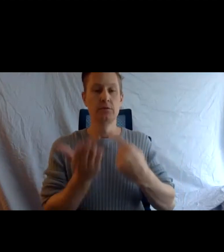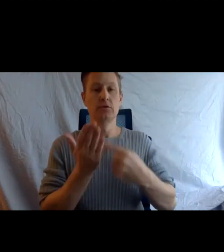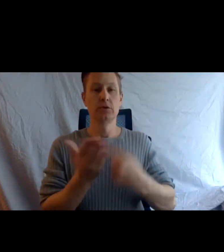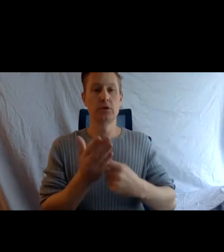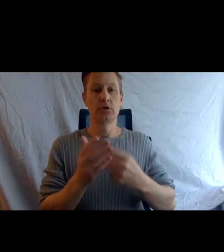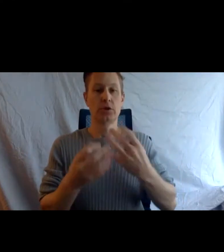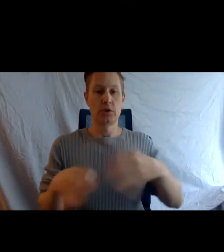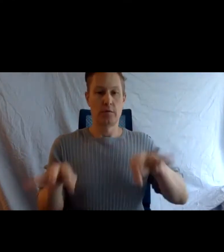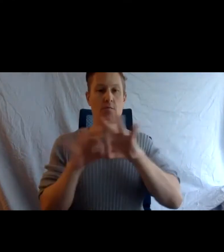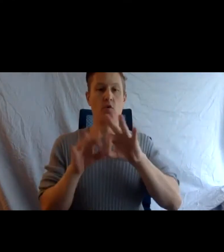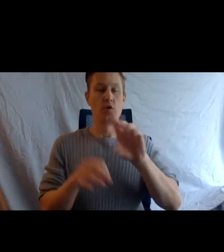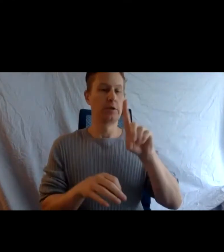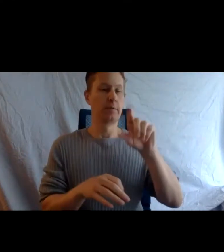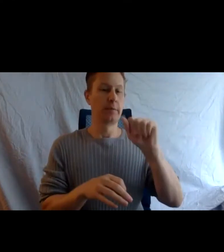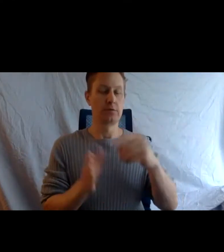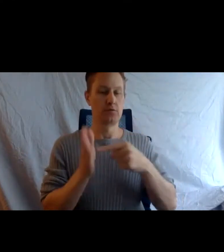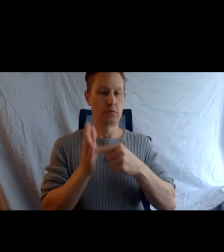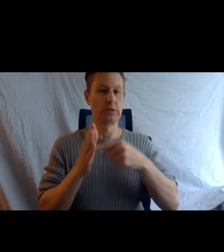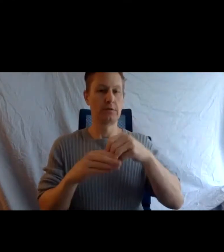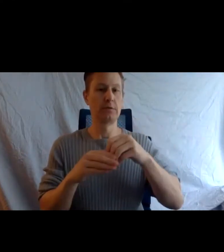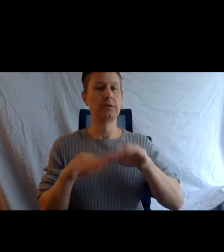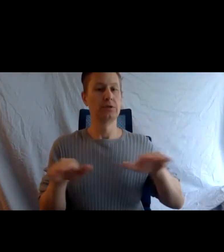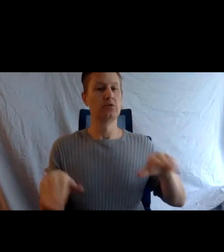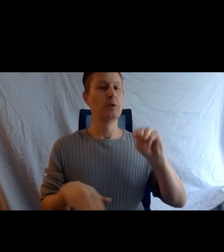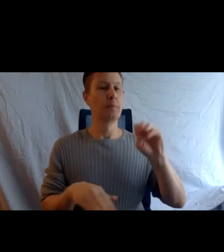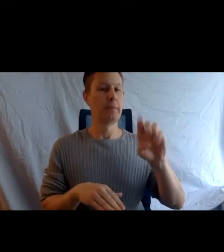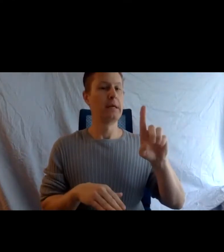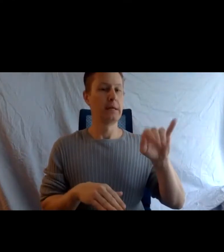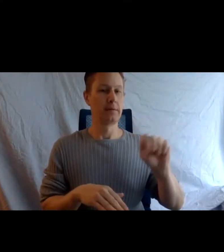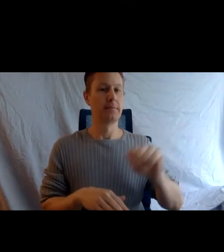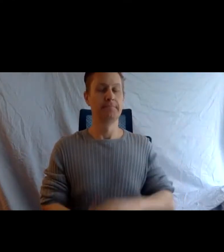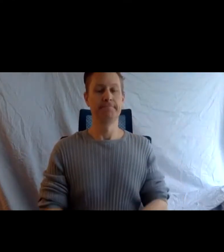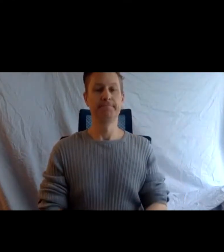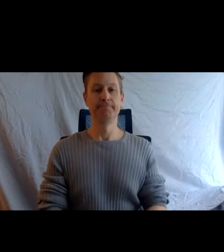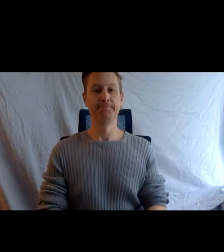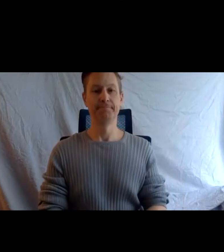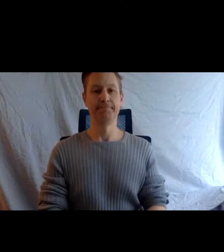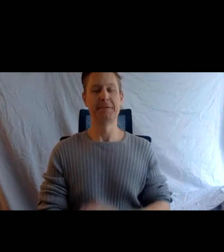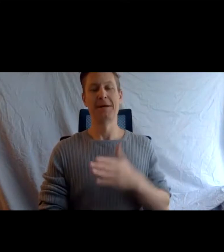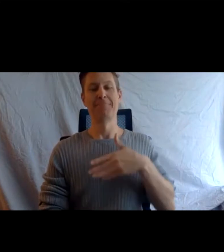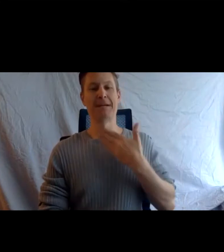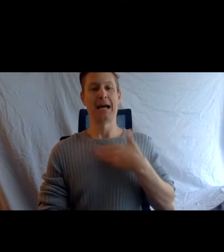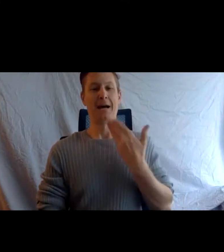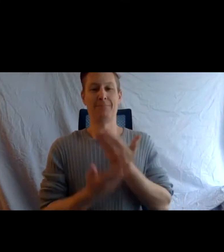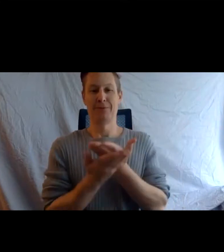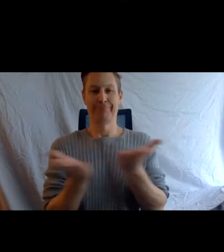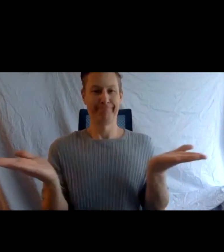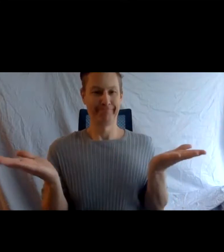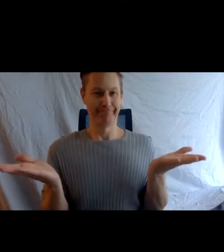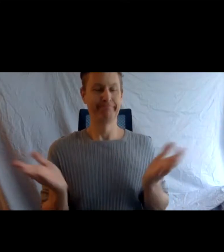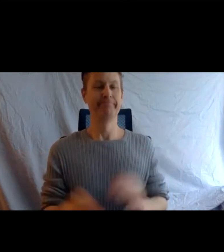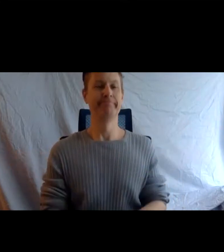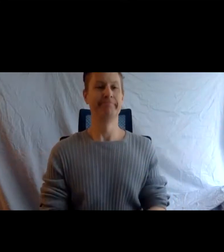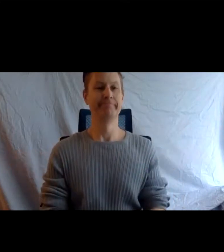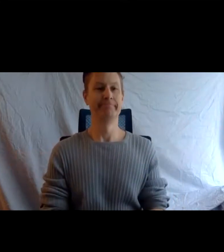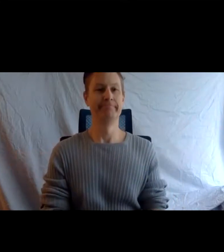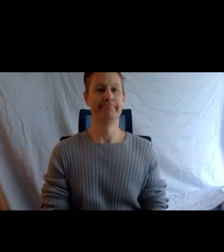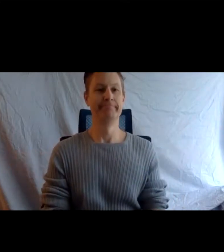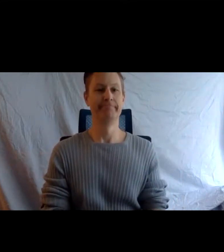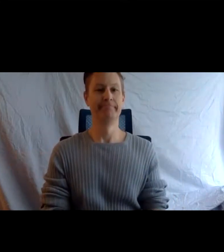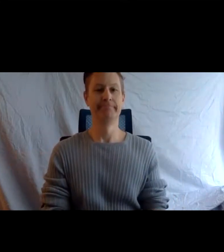disability representation in children's media and more. I'm so happy to have you all here.